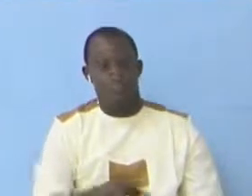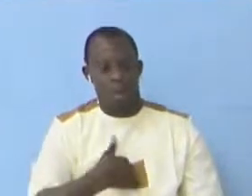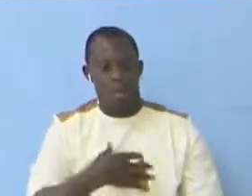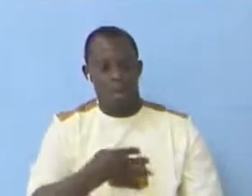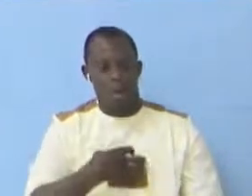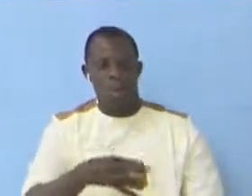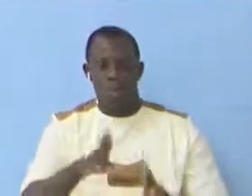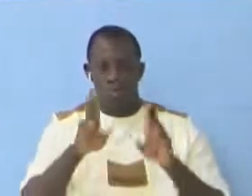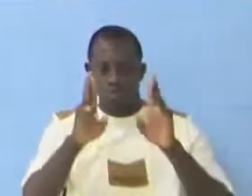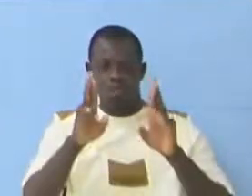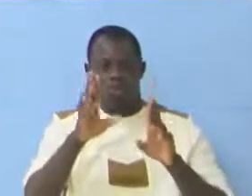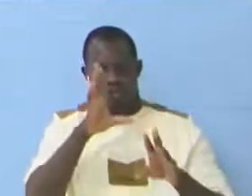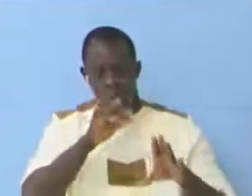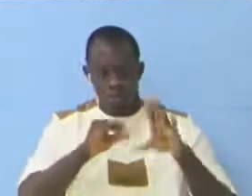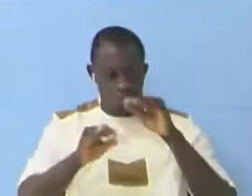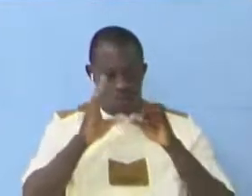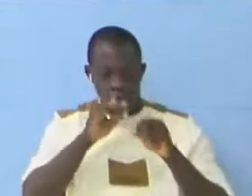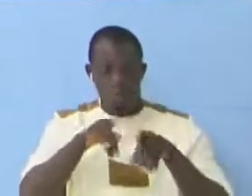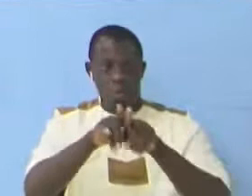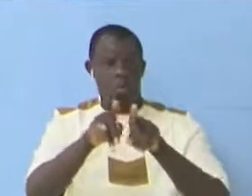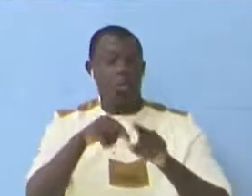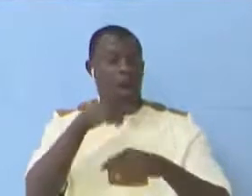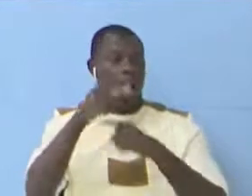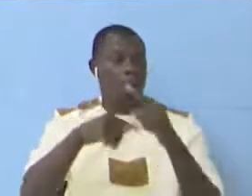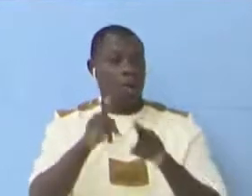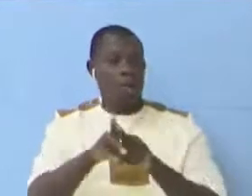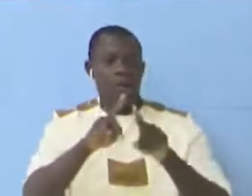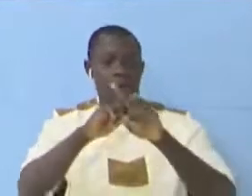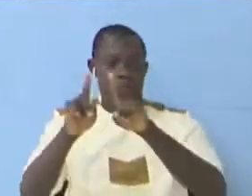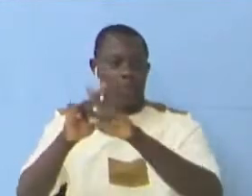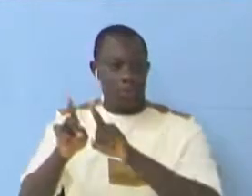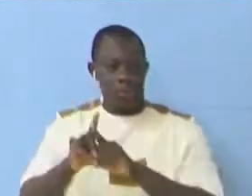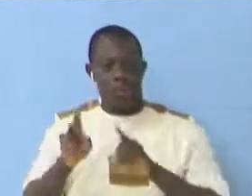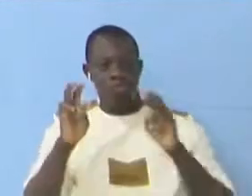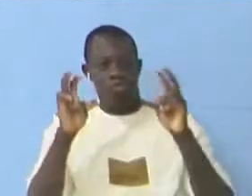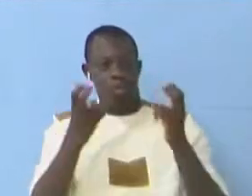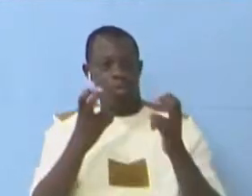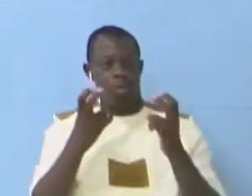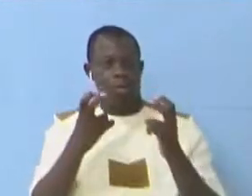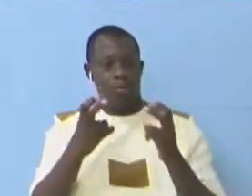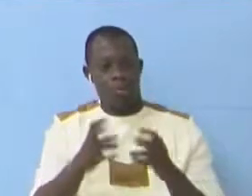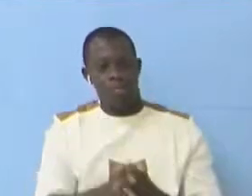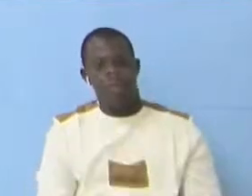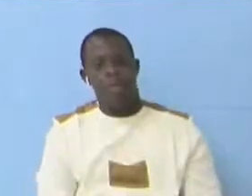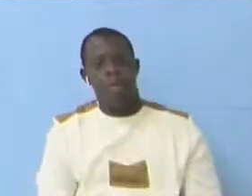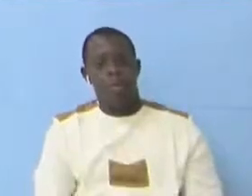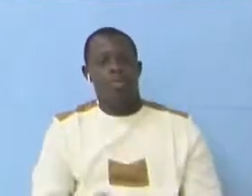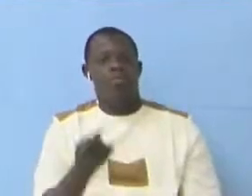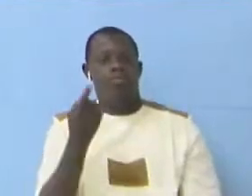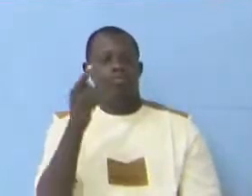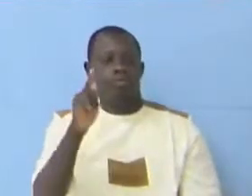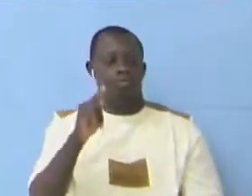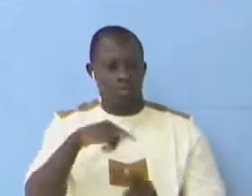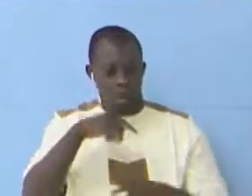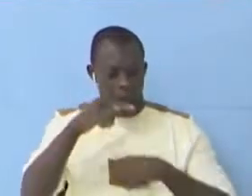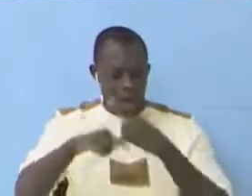to you about the following topics. man nag yi ma lim si ne yooyu laa bëgg ñu waxtaanee. One is the